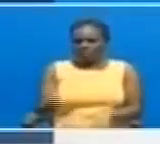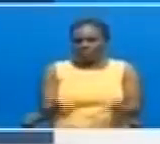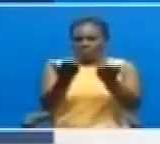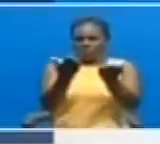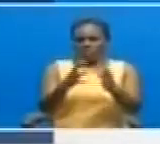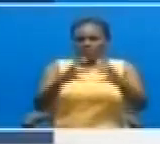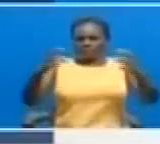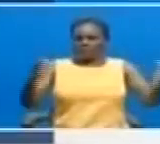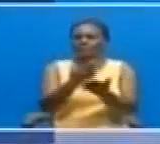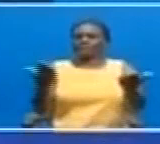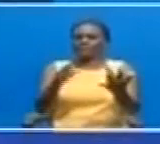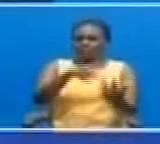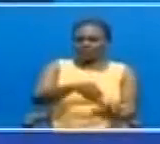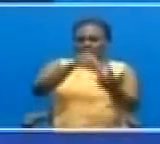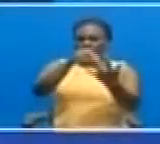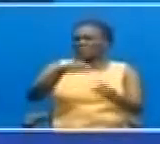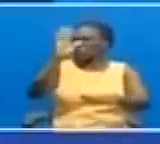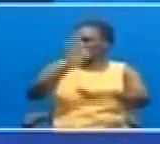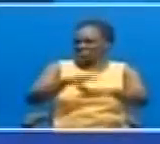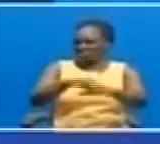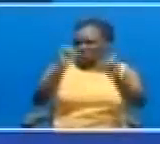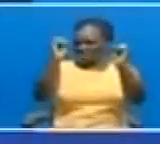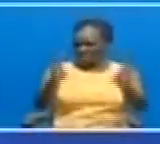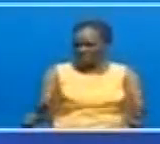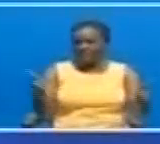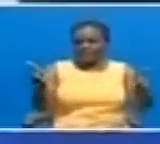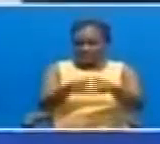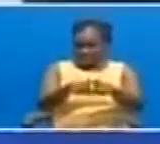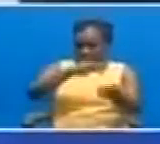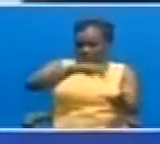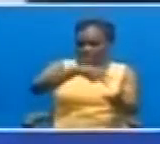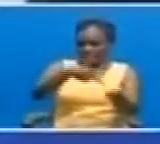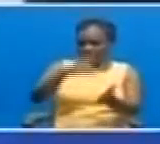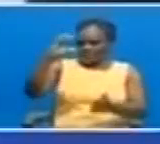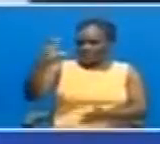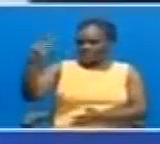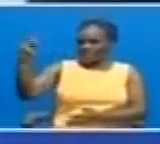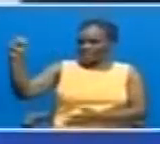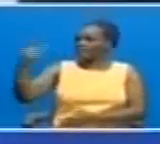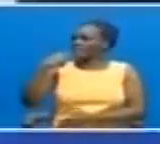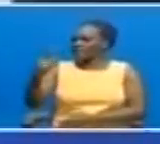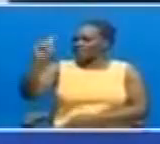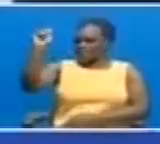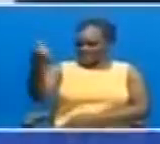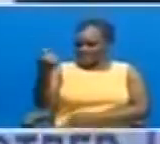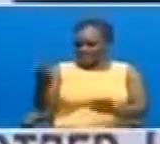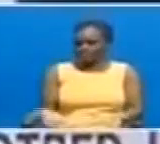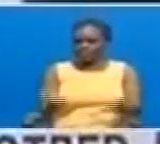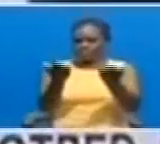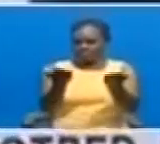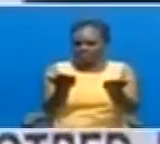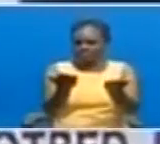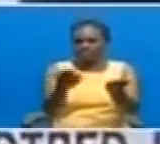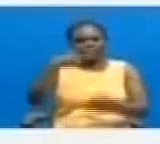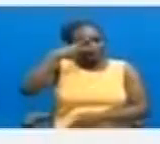something, especially something unwelcome. Going with this meaning, CNN then stipulated that Kenya promotes and